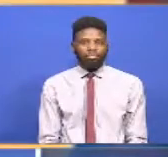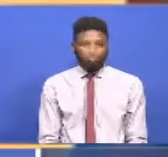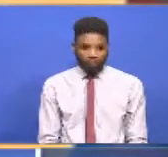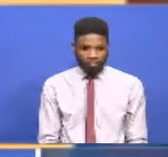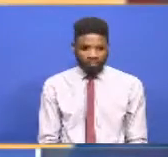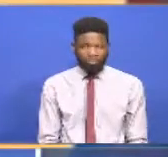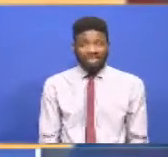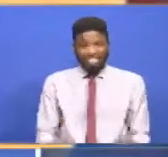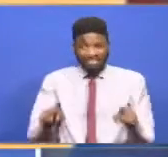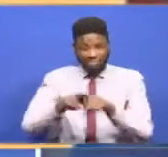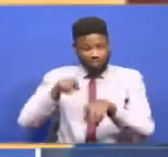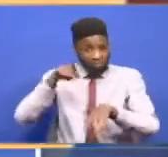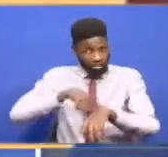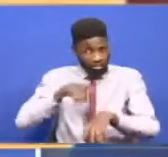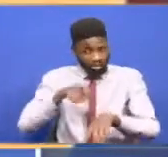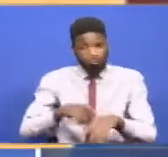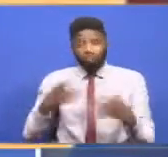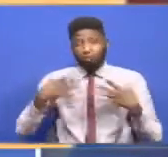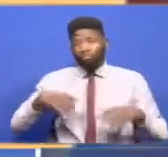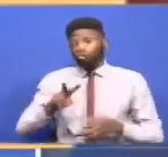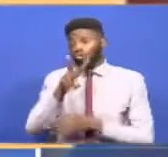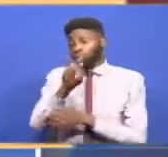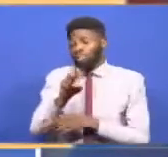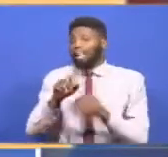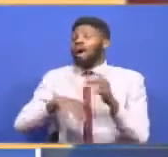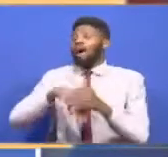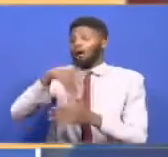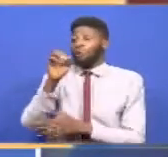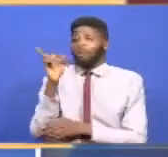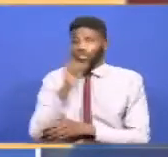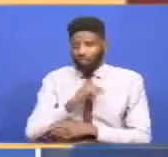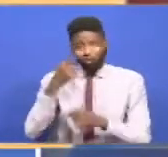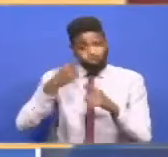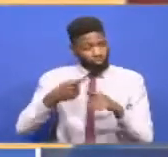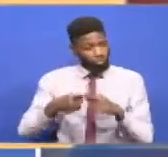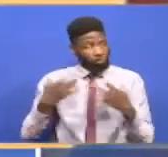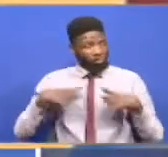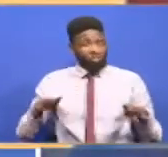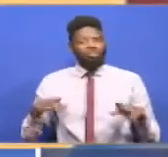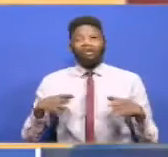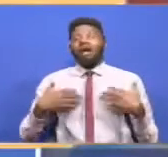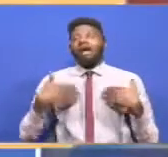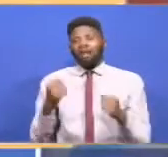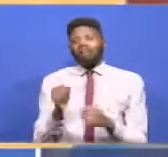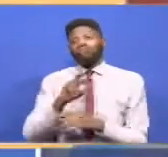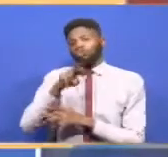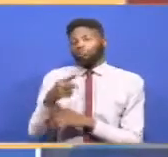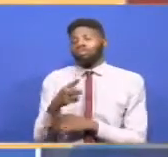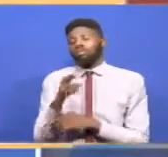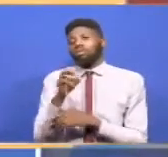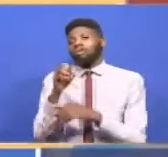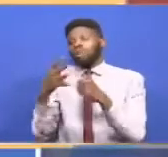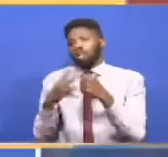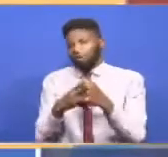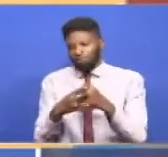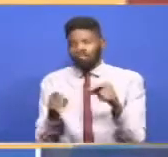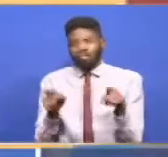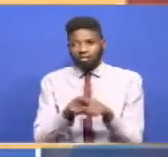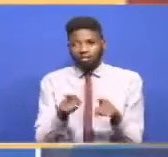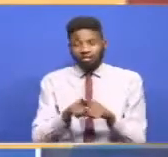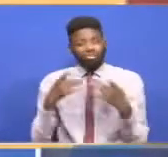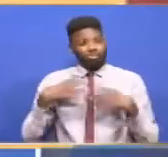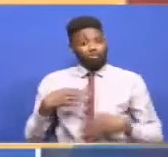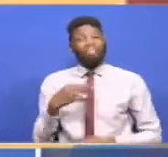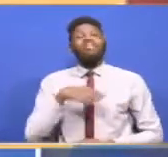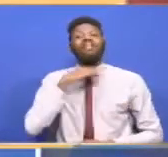that period, 20 patients were discharged, bringing the total number of recoveries to 2,109, while a further three patients